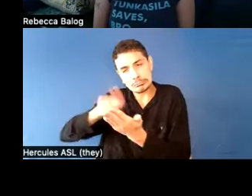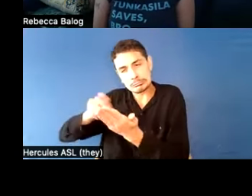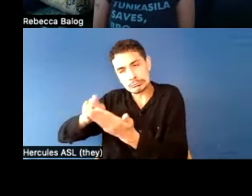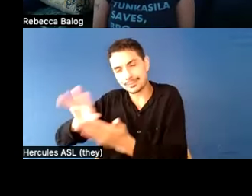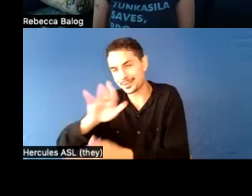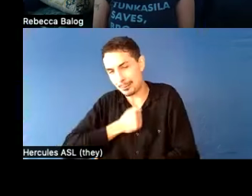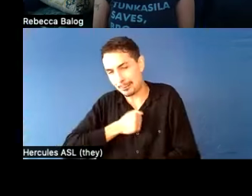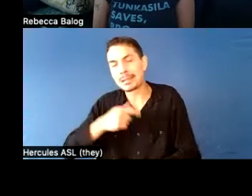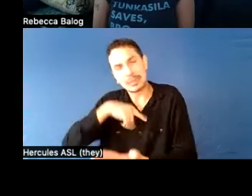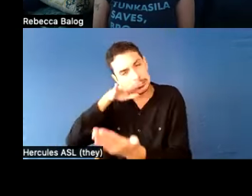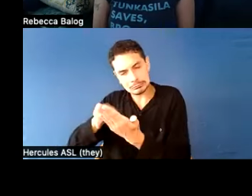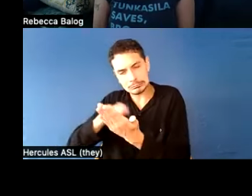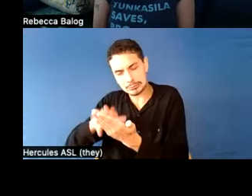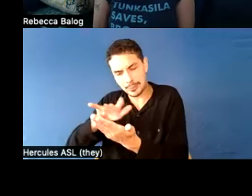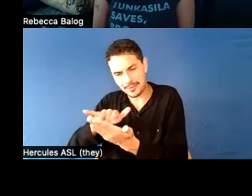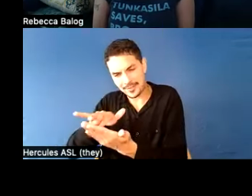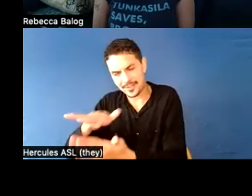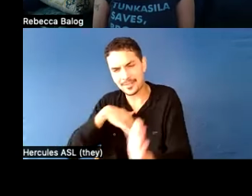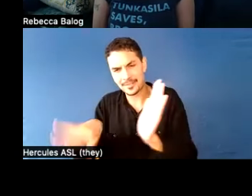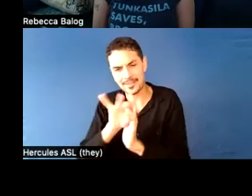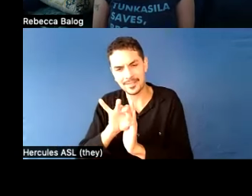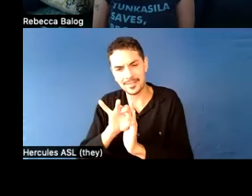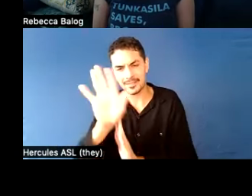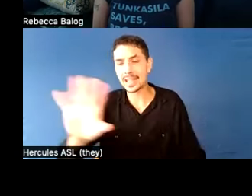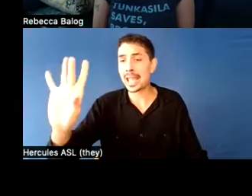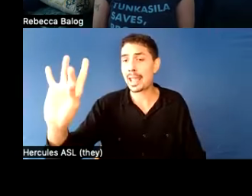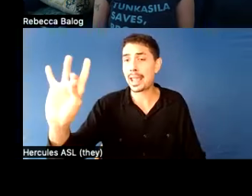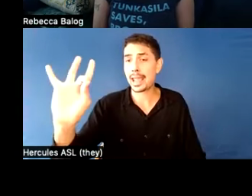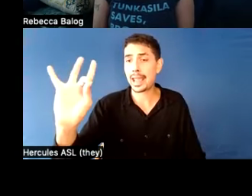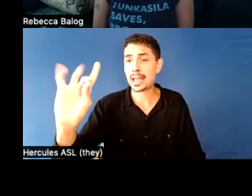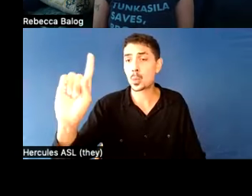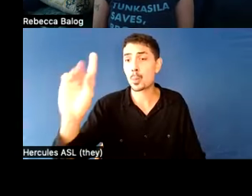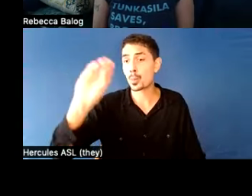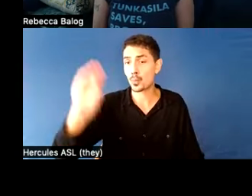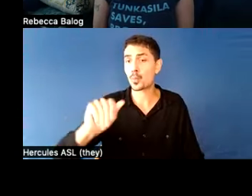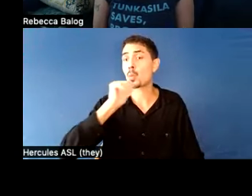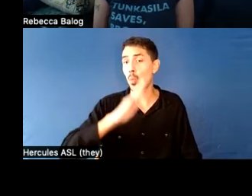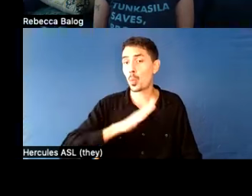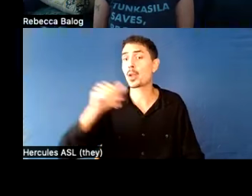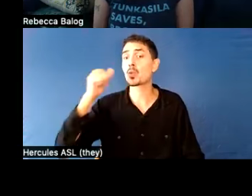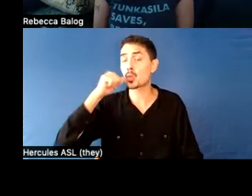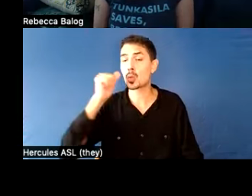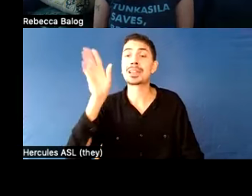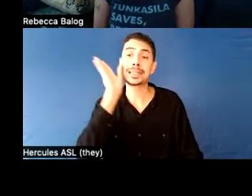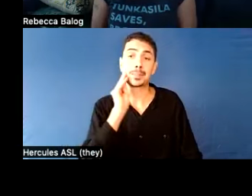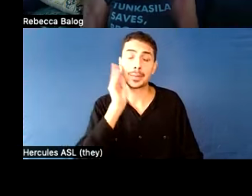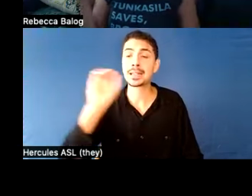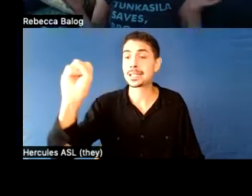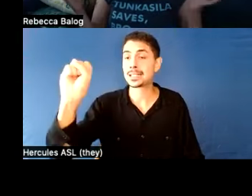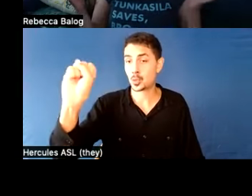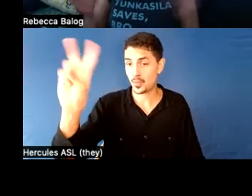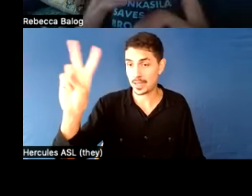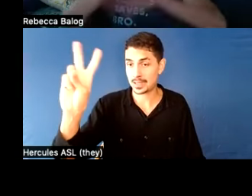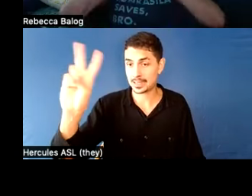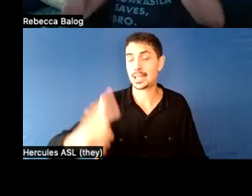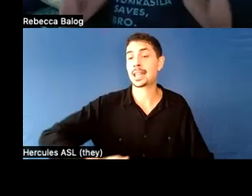found that it was like 81% of women and girls have experienced sexual violence in their lifetime.